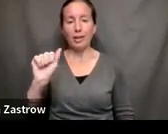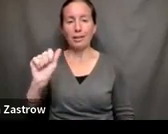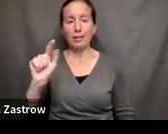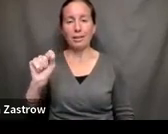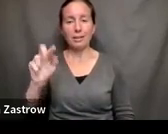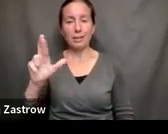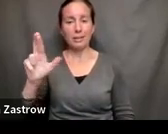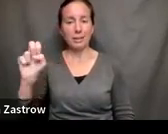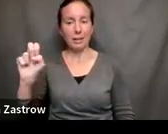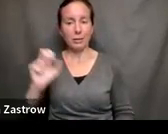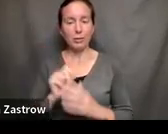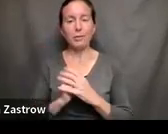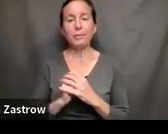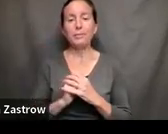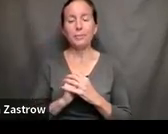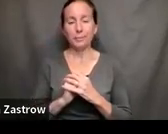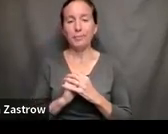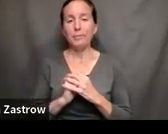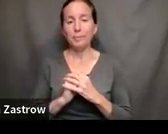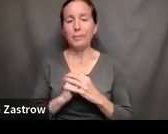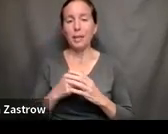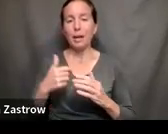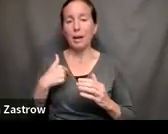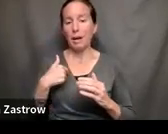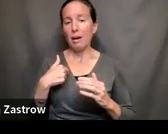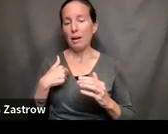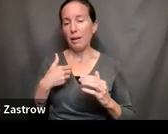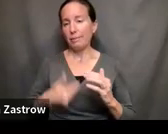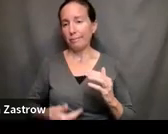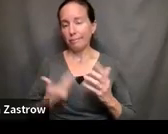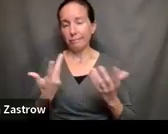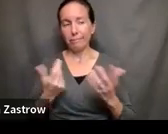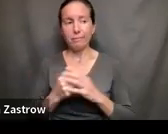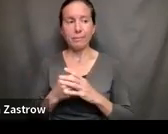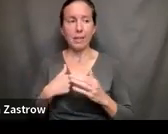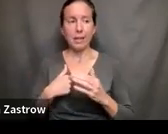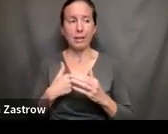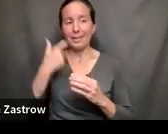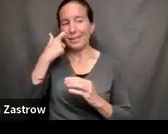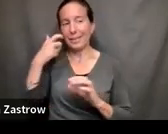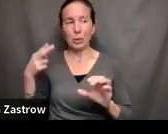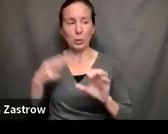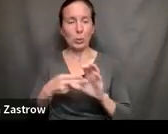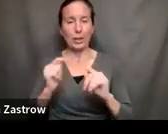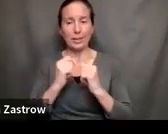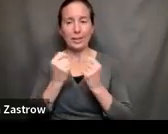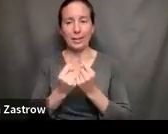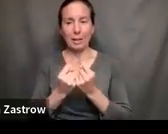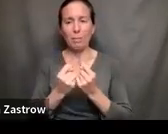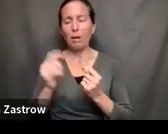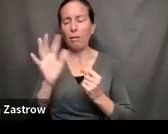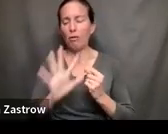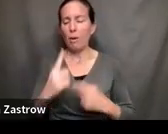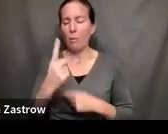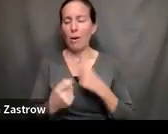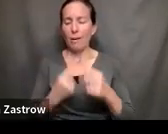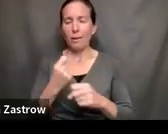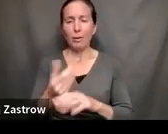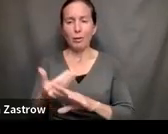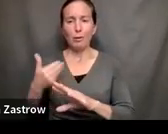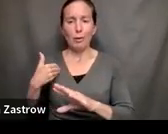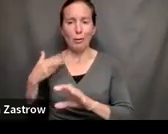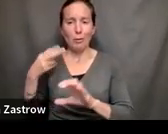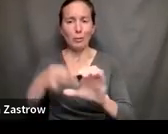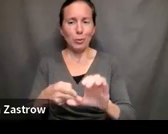Hi, you guys. My name is Ashley Saftry, and I'm the newest member of the team, but I've joined almost a year ago now, so coming up on